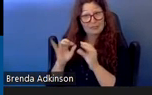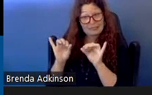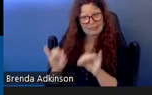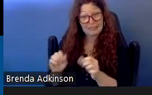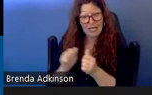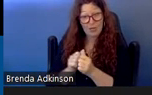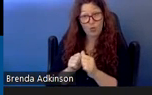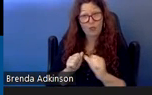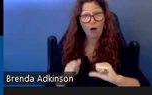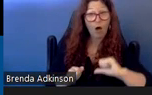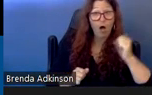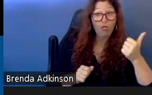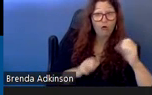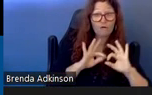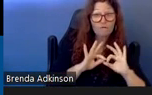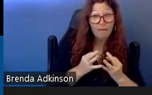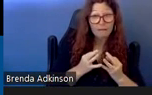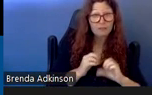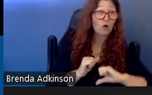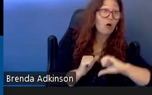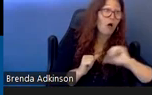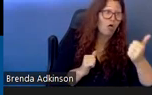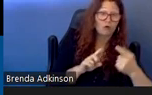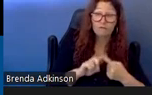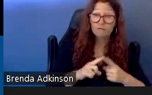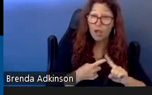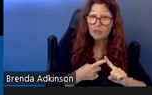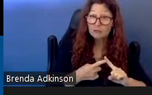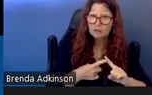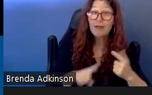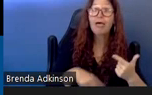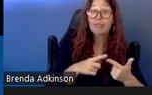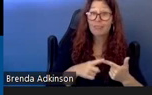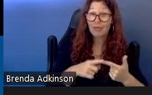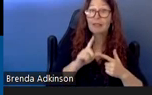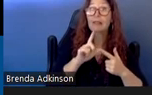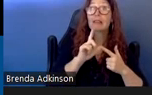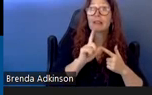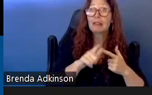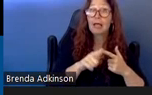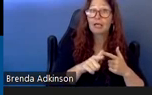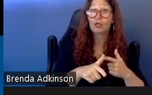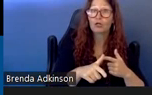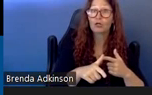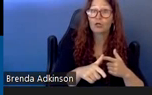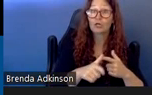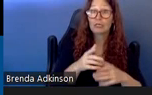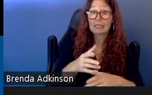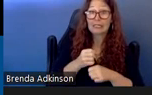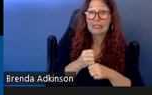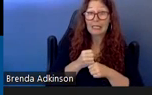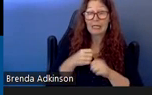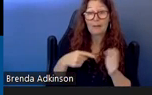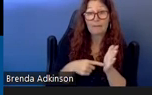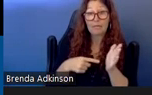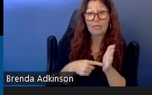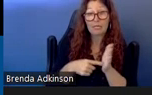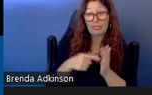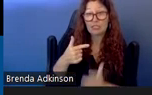or members or friends and then get an invoice from them at the GSA rate to